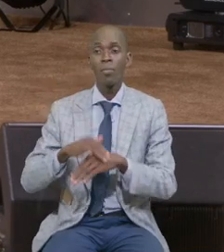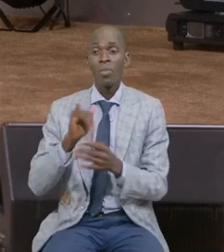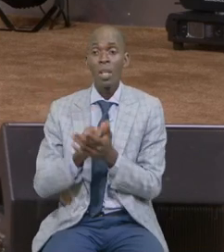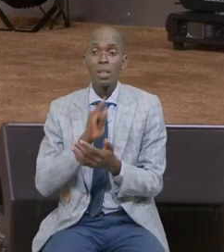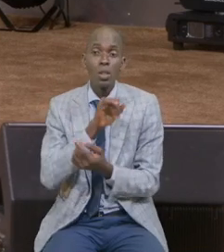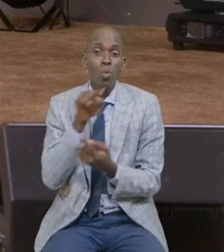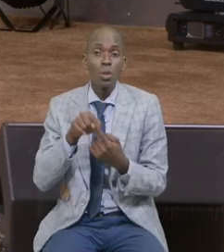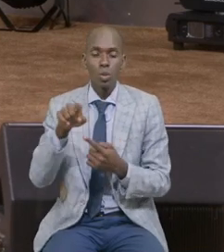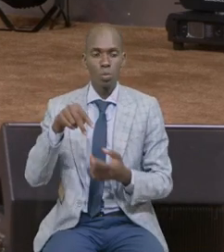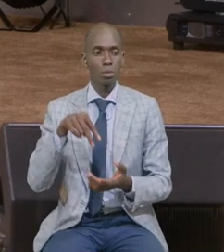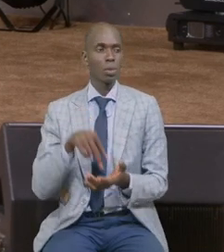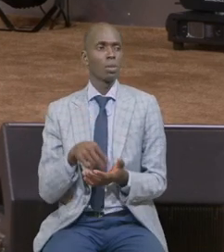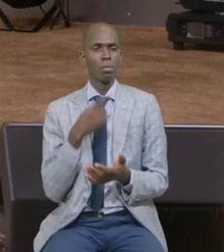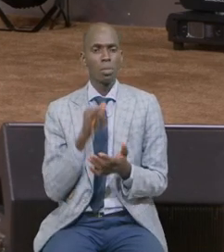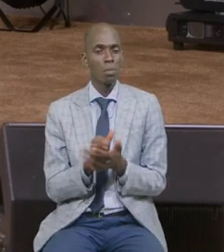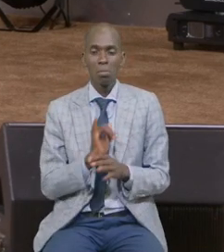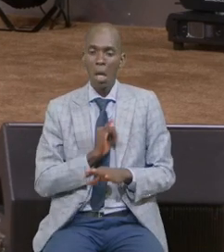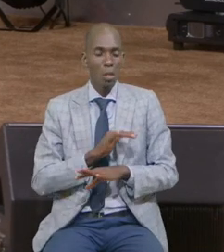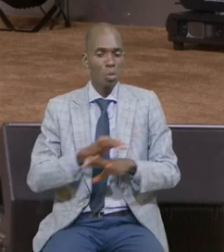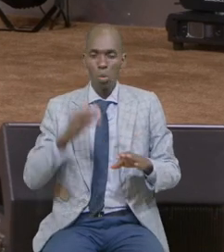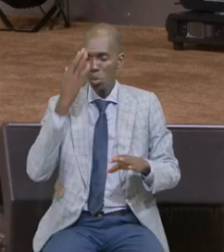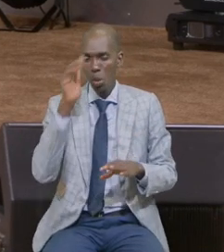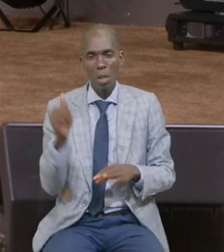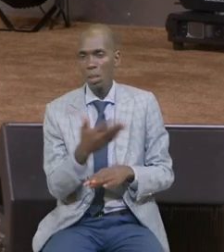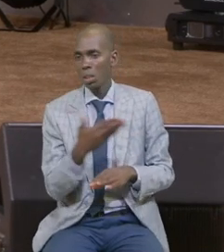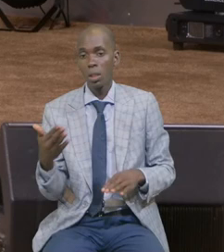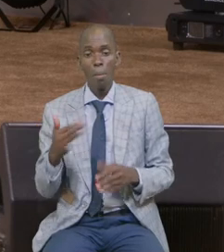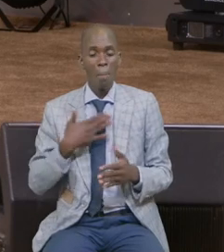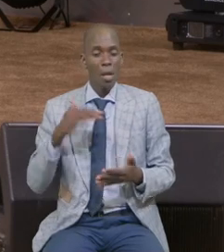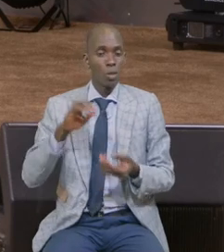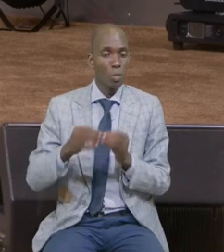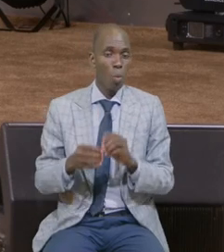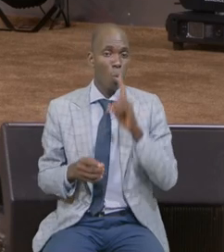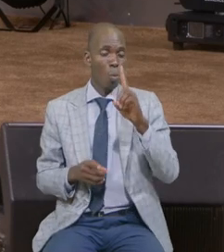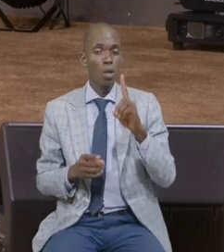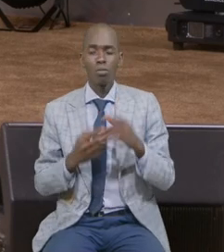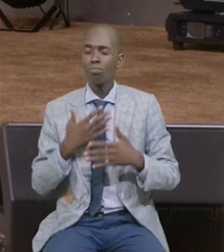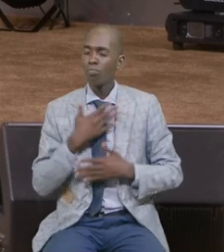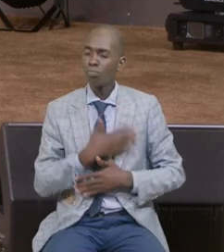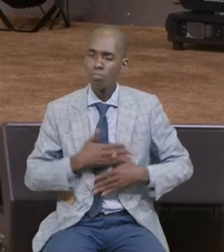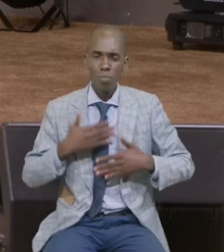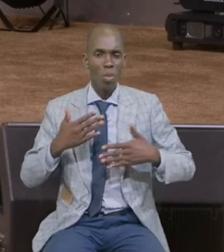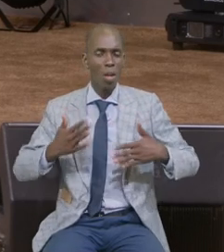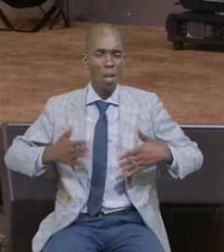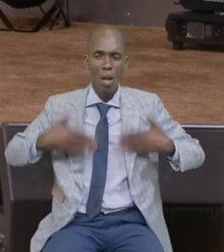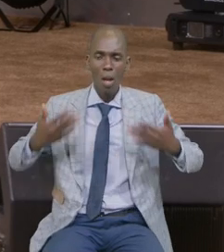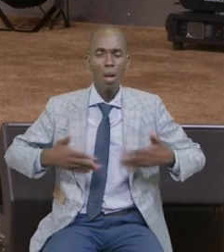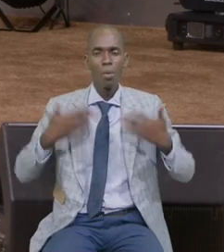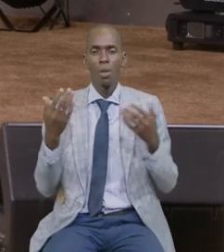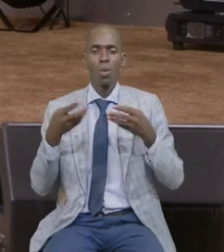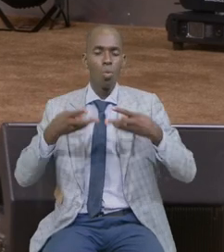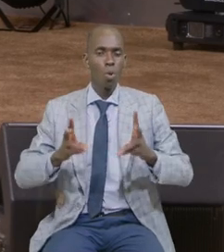stand and you say, I don't know any other thing. My number one job, my number one desire, my number one manner